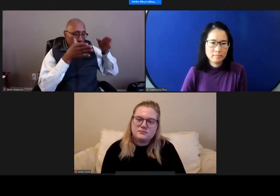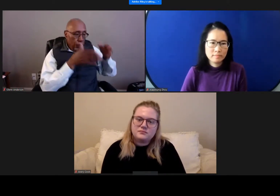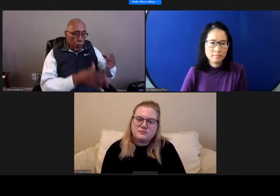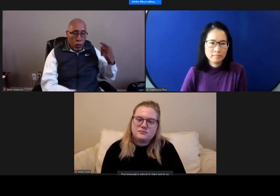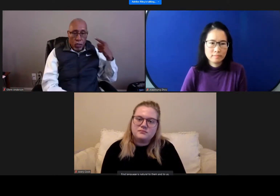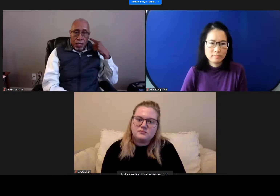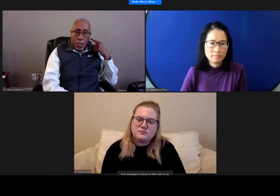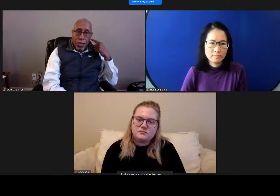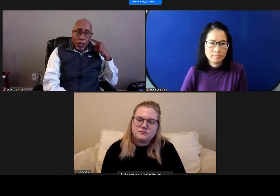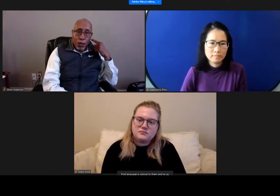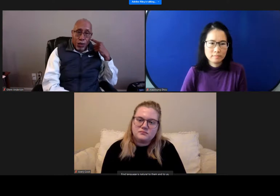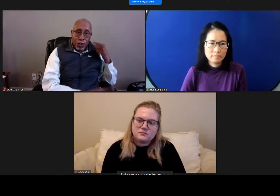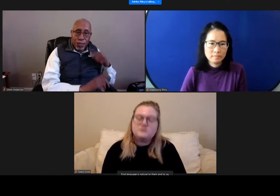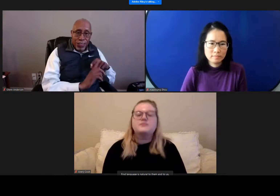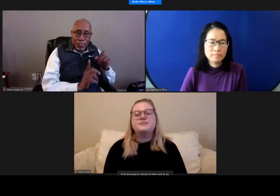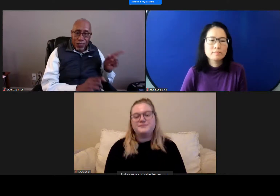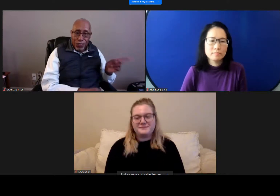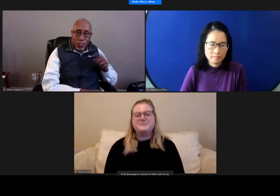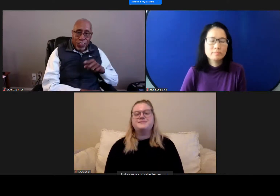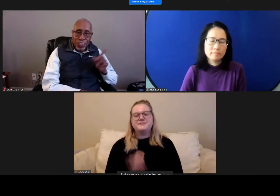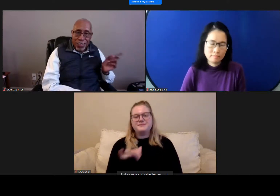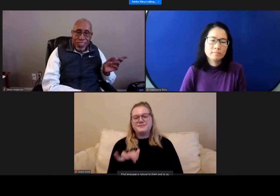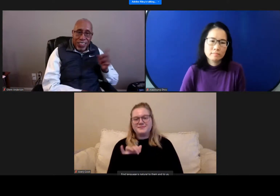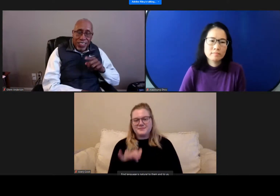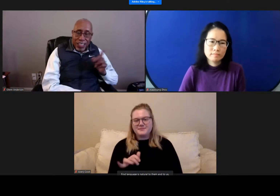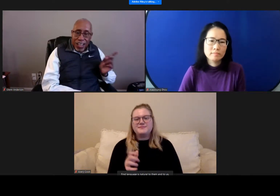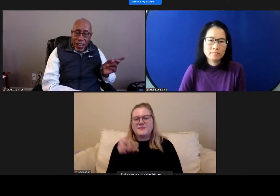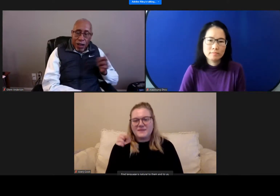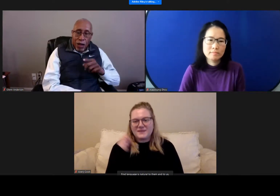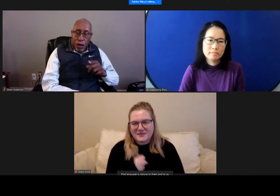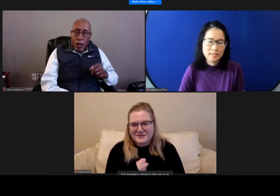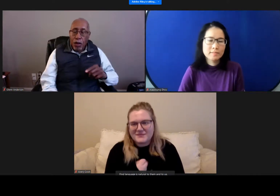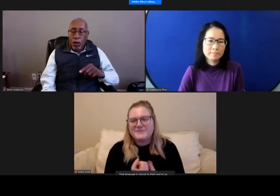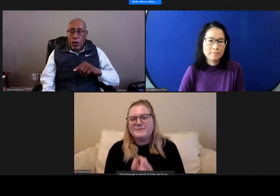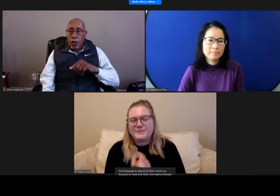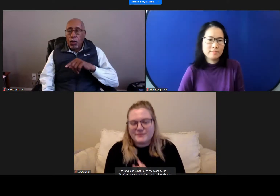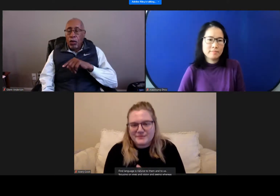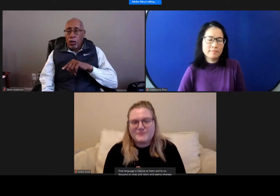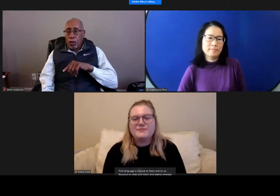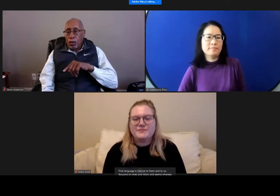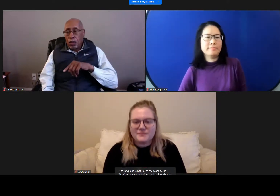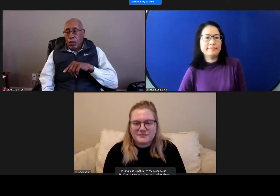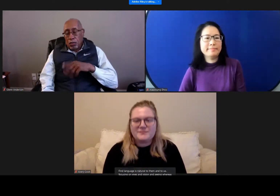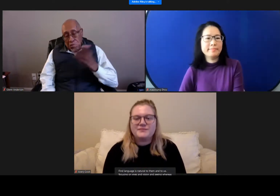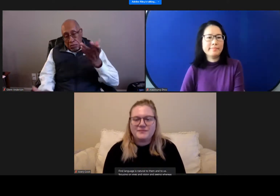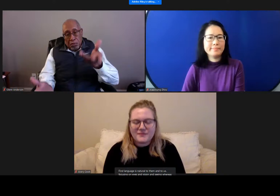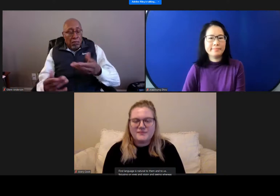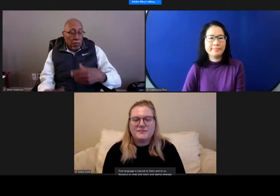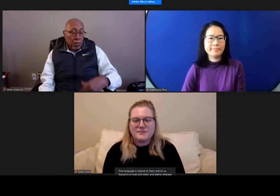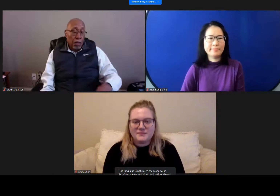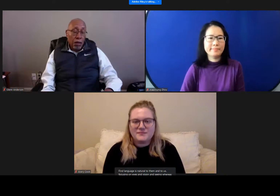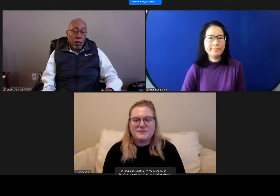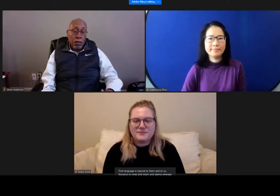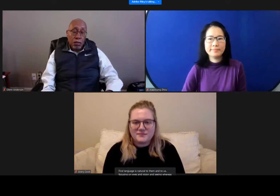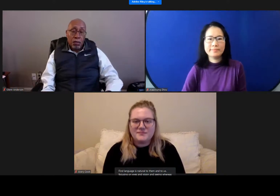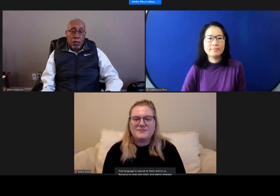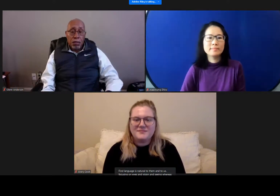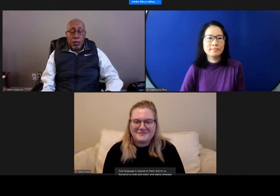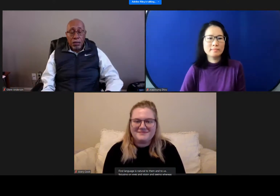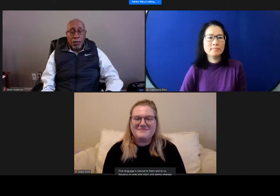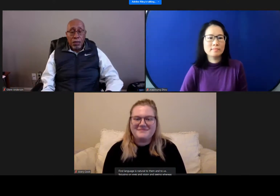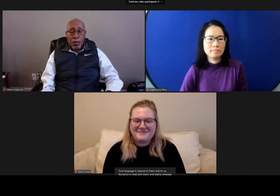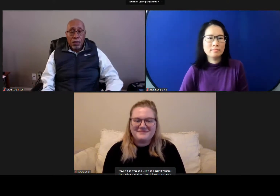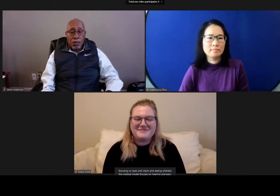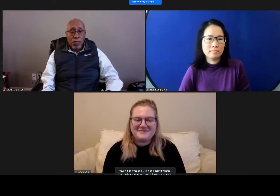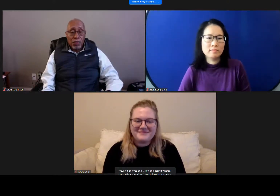focusing on eyes and vision and seeing, whereas the medical model focuses on hearing and ears. Excuse